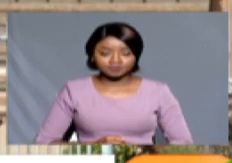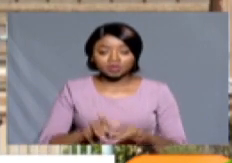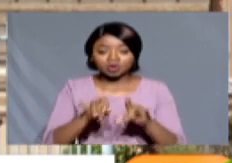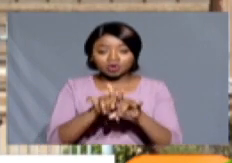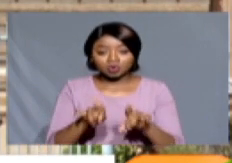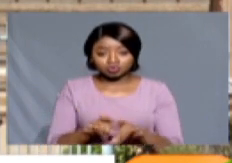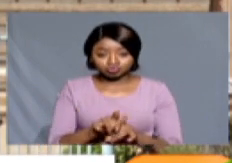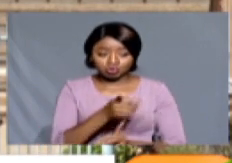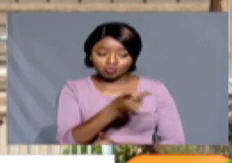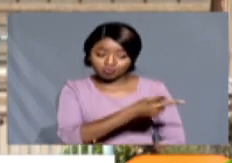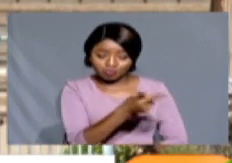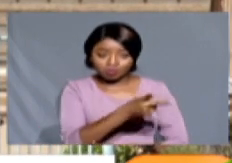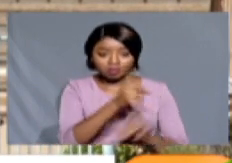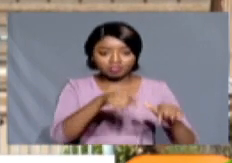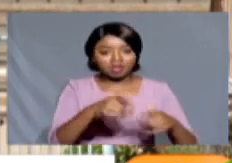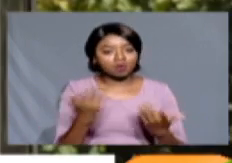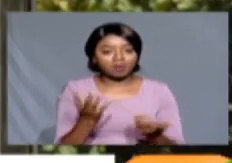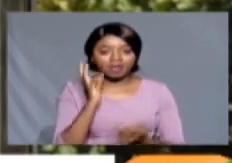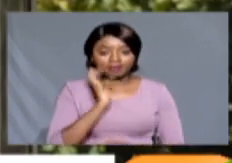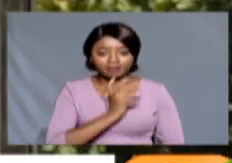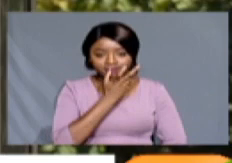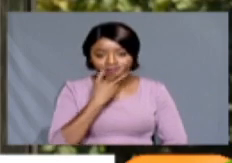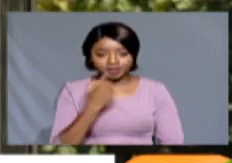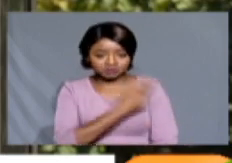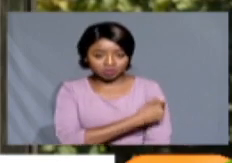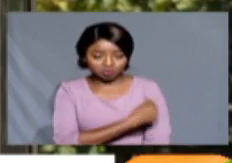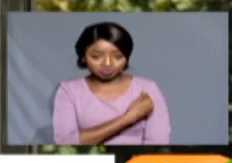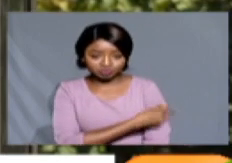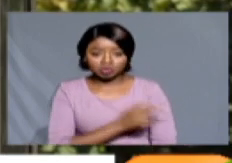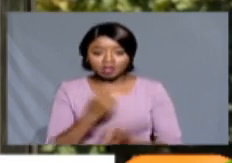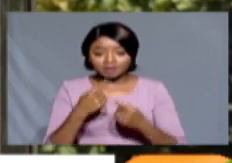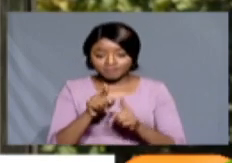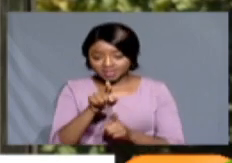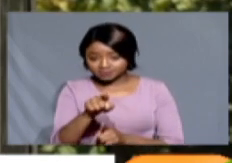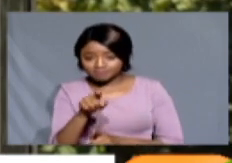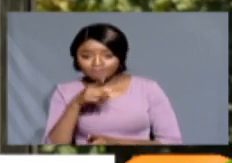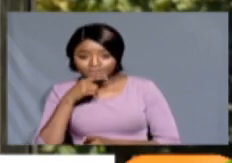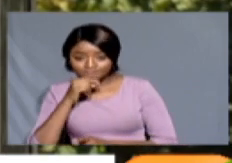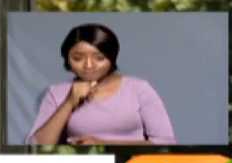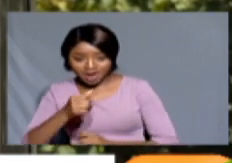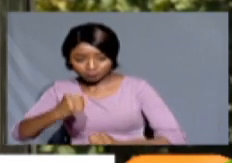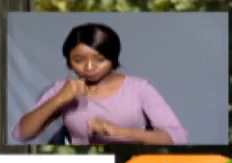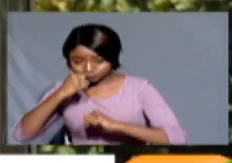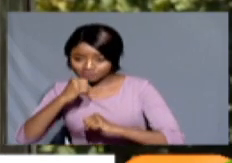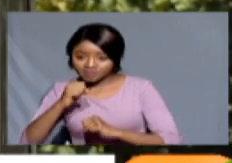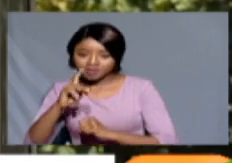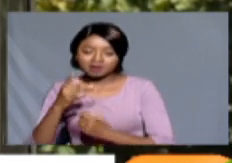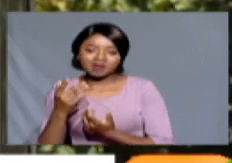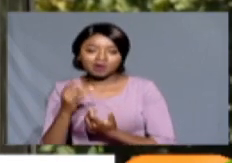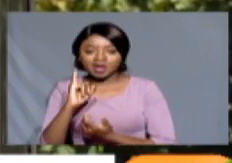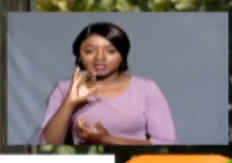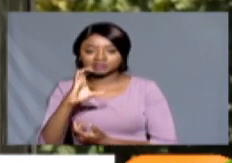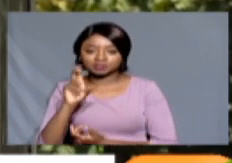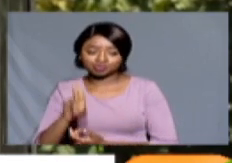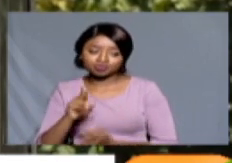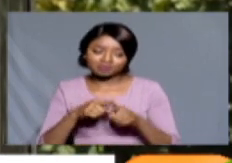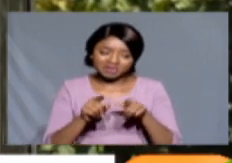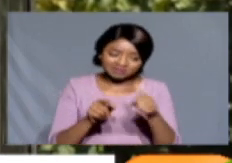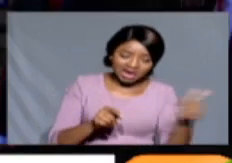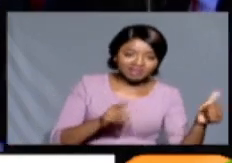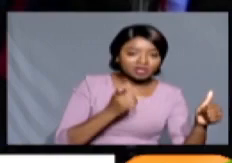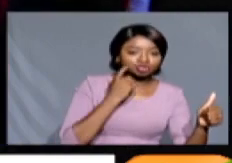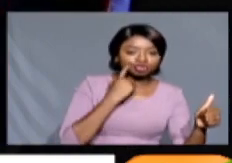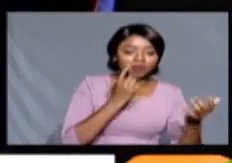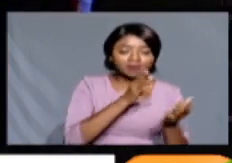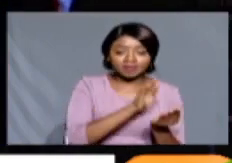are currently at the Kenyatta National Hospital, Muema in the intensive care unit, while Mutua is reported to be in a stable